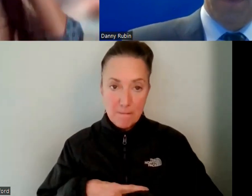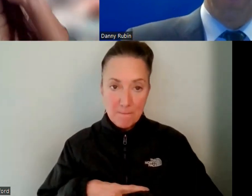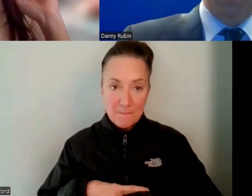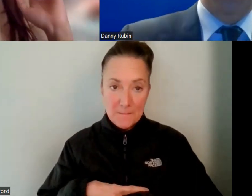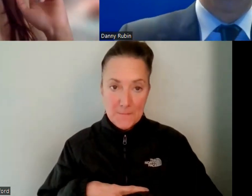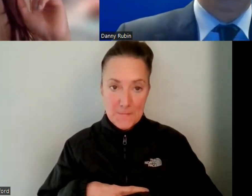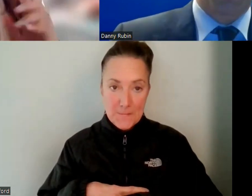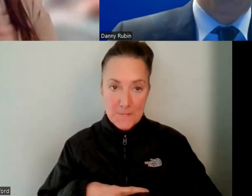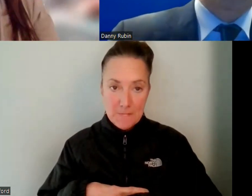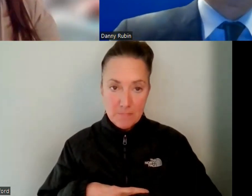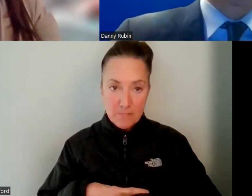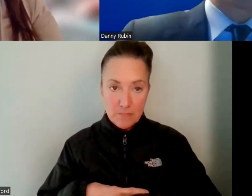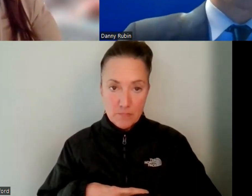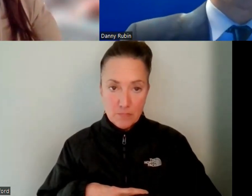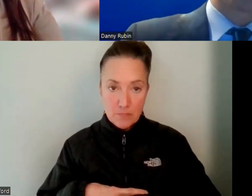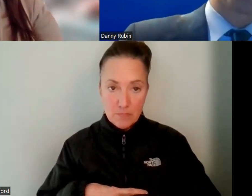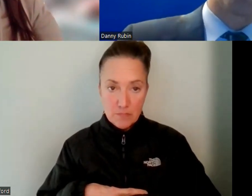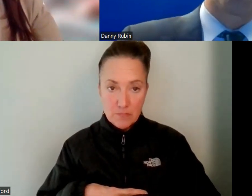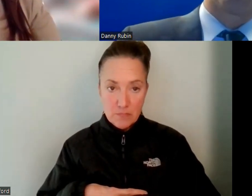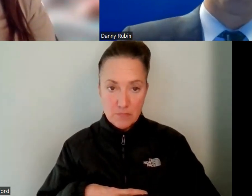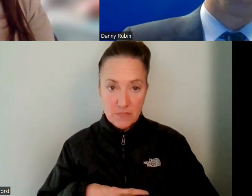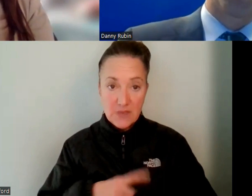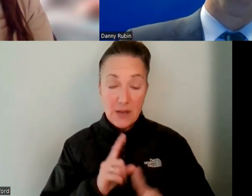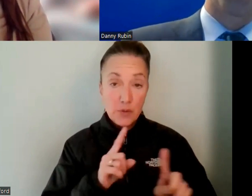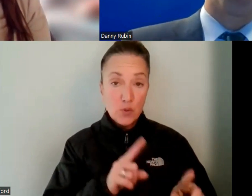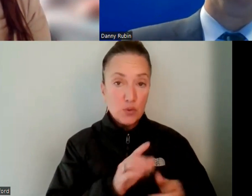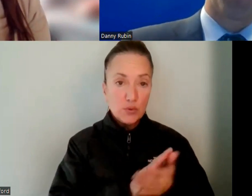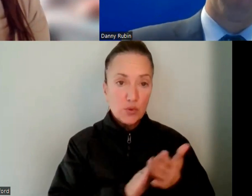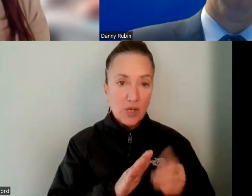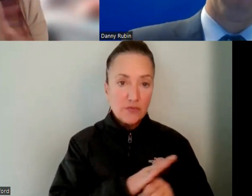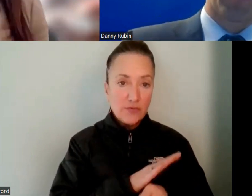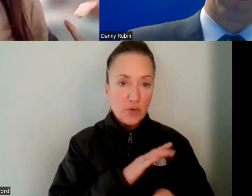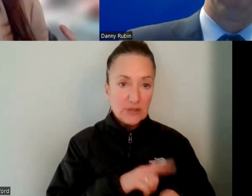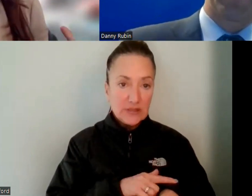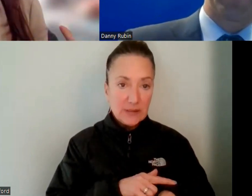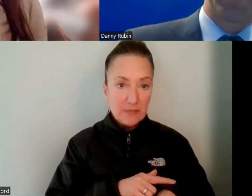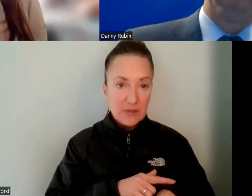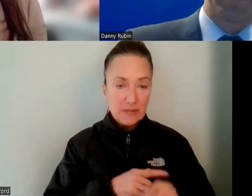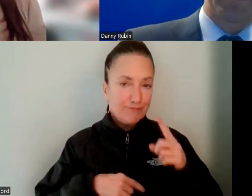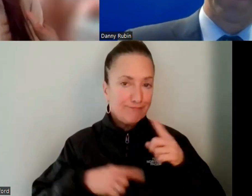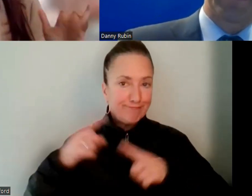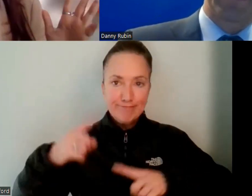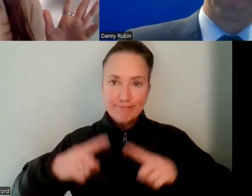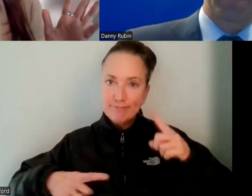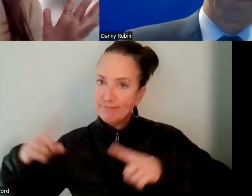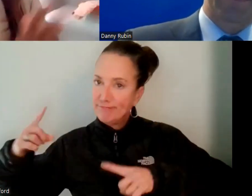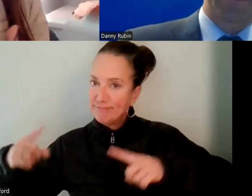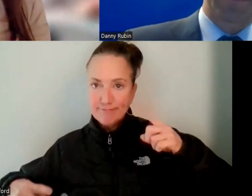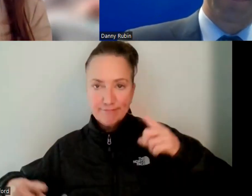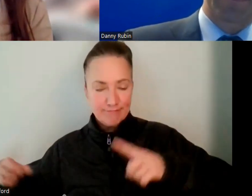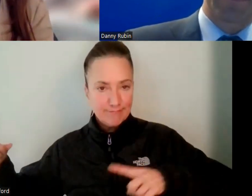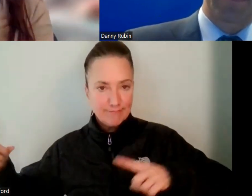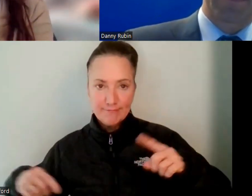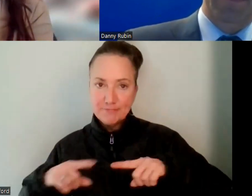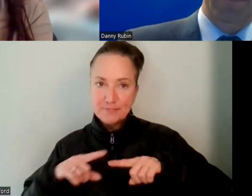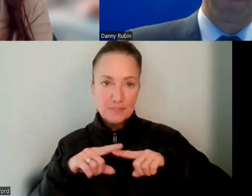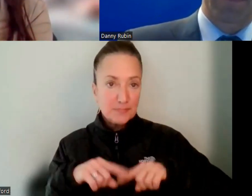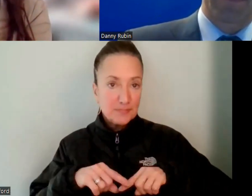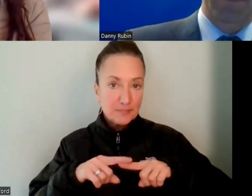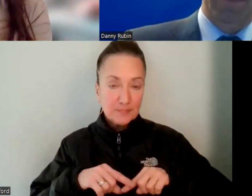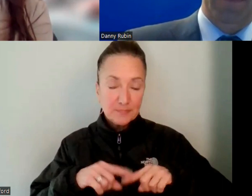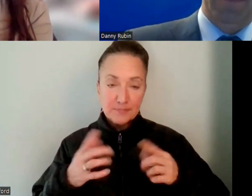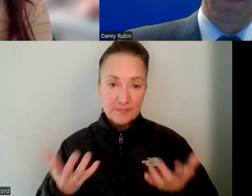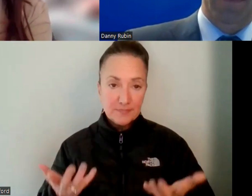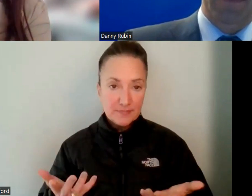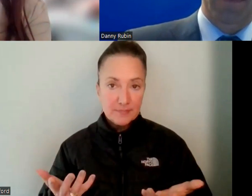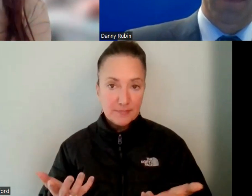there. So I would have full-time college, like I said. So I would literally have random schedule here and there, depending on what type of